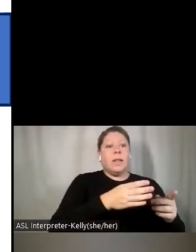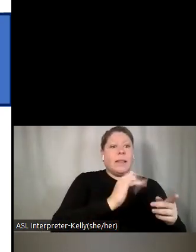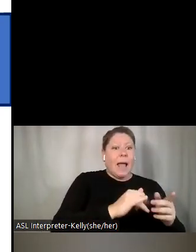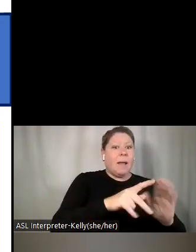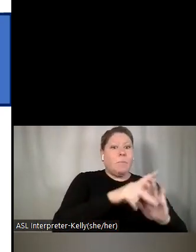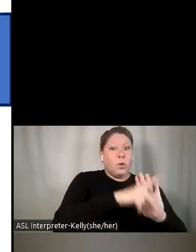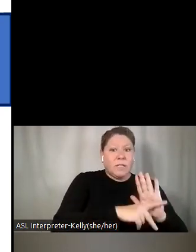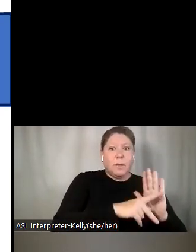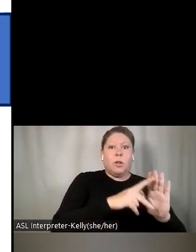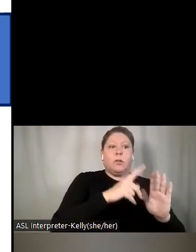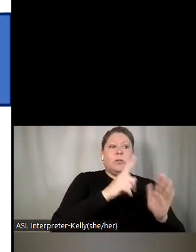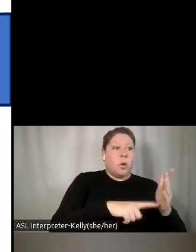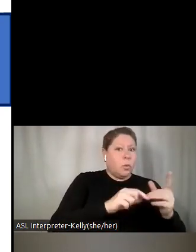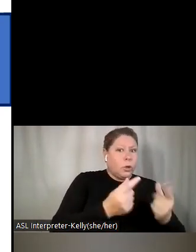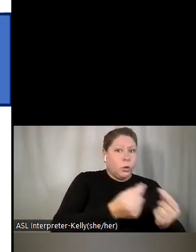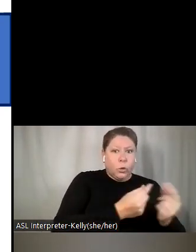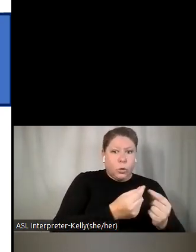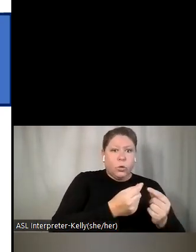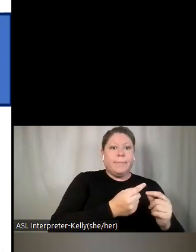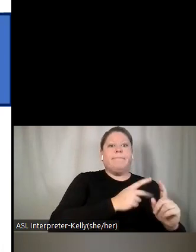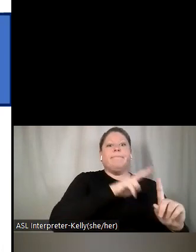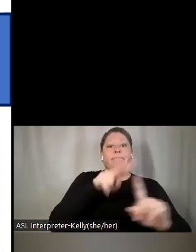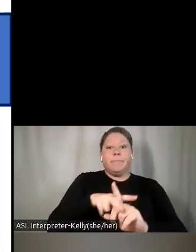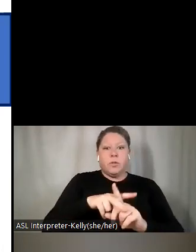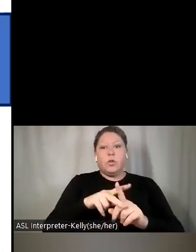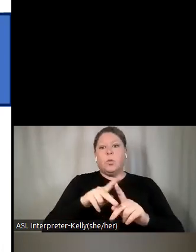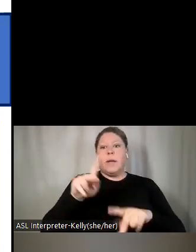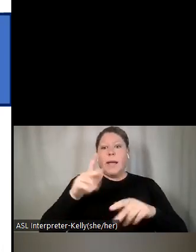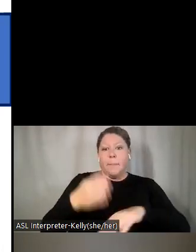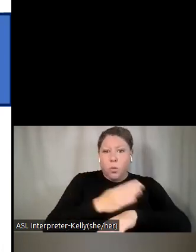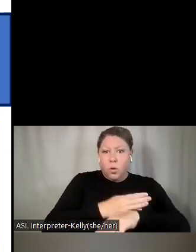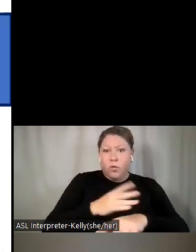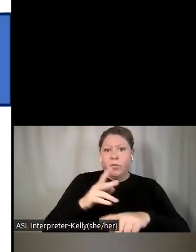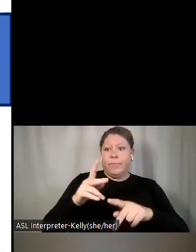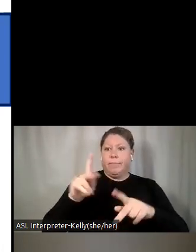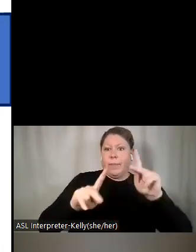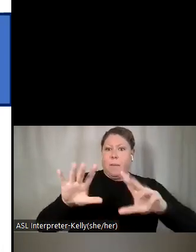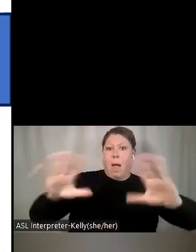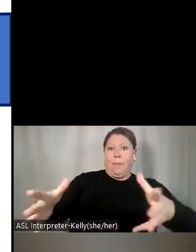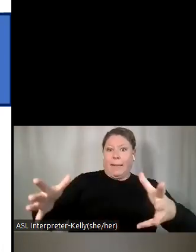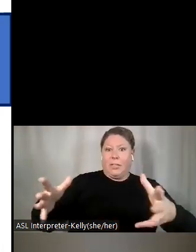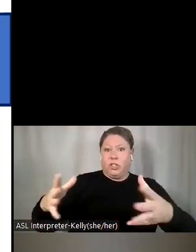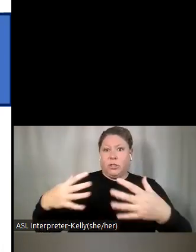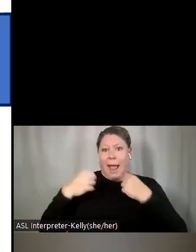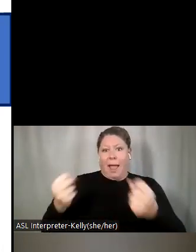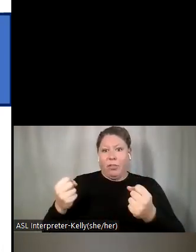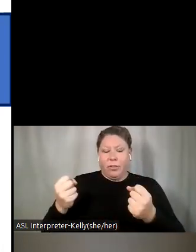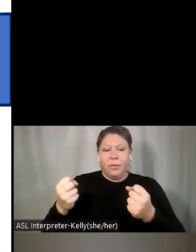and practices with a view of improving population health outcomes and reducing health inequities. Next